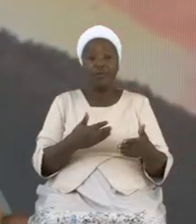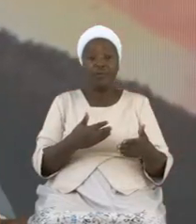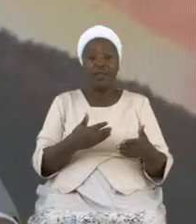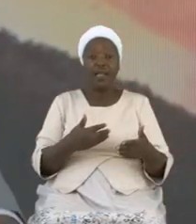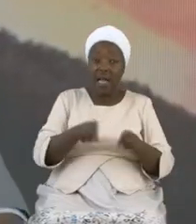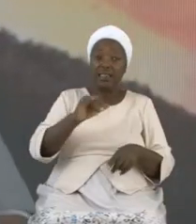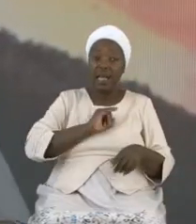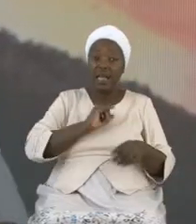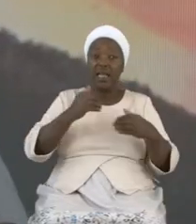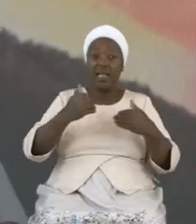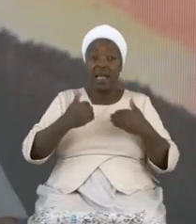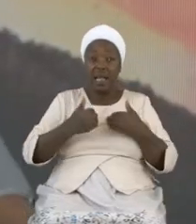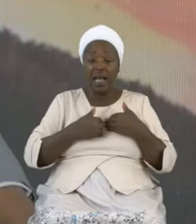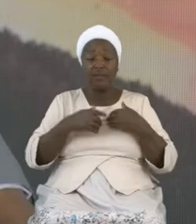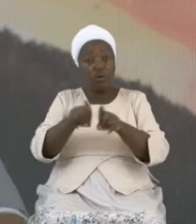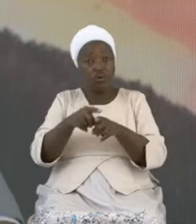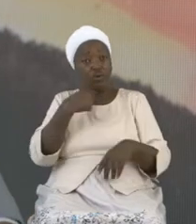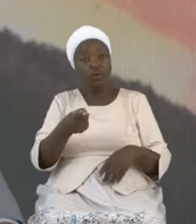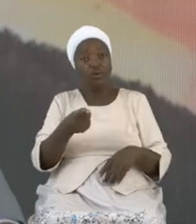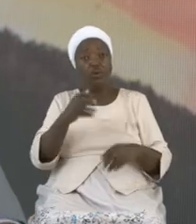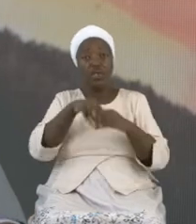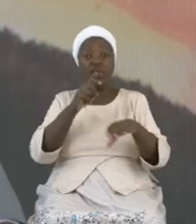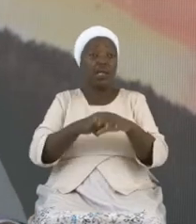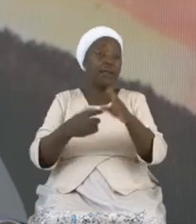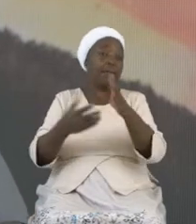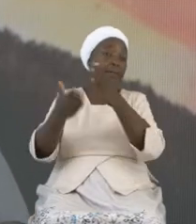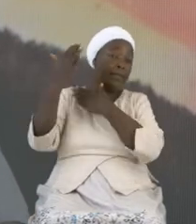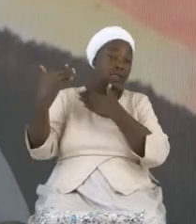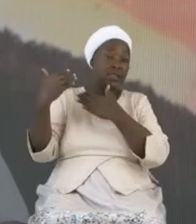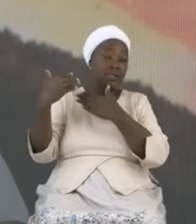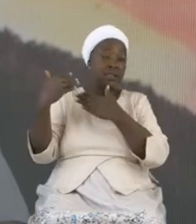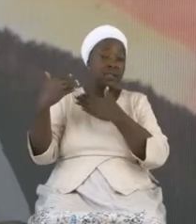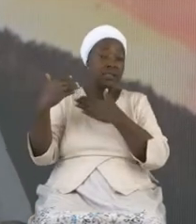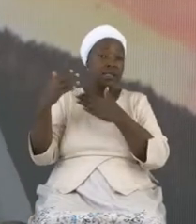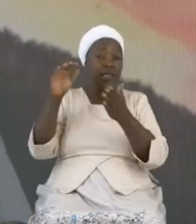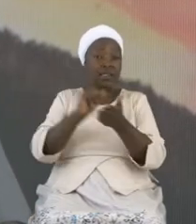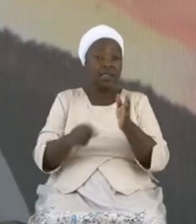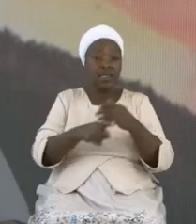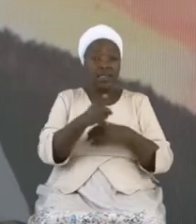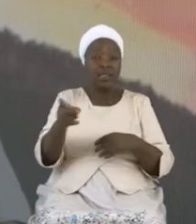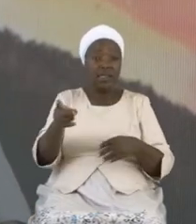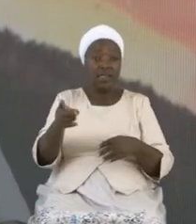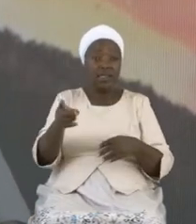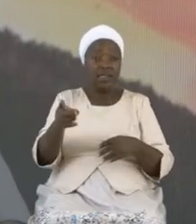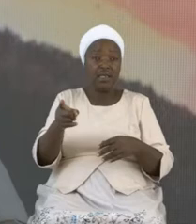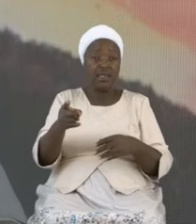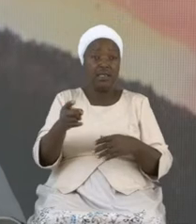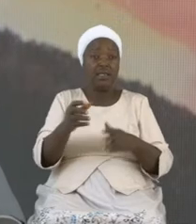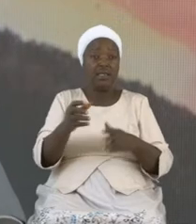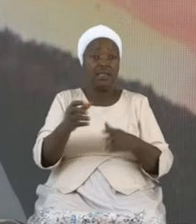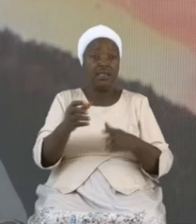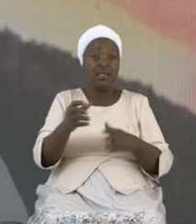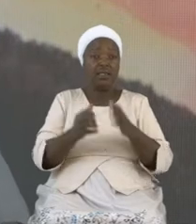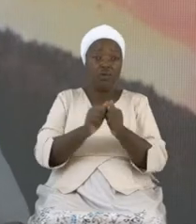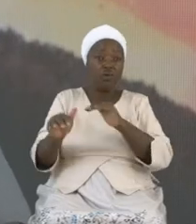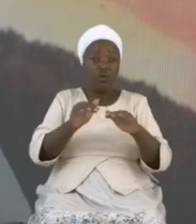also told you in time past, that they which do such things